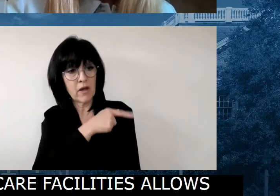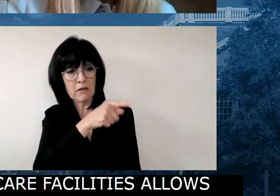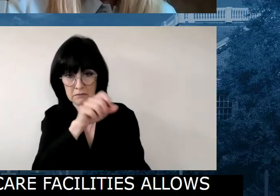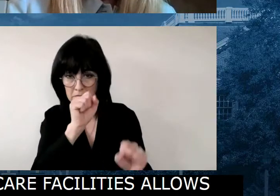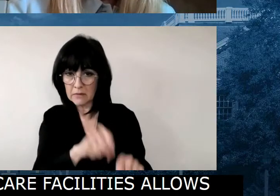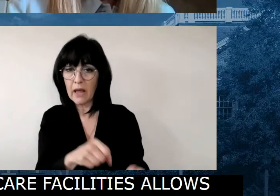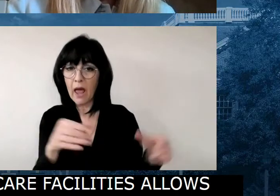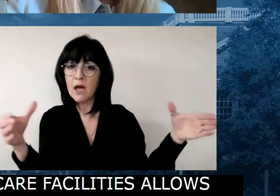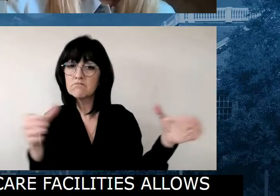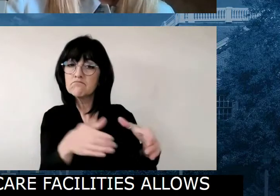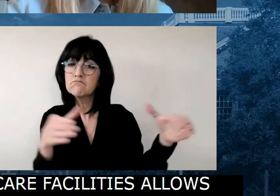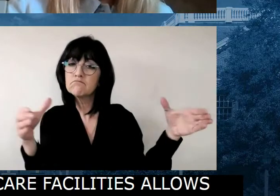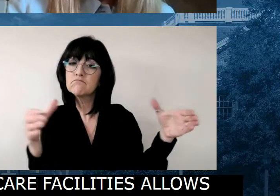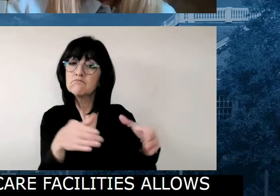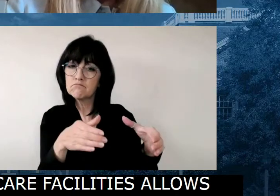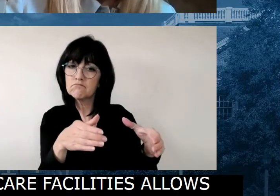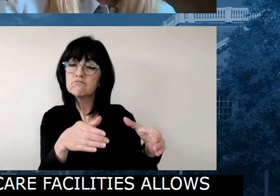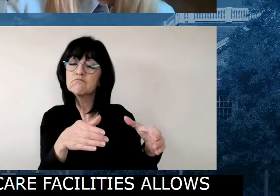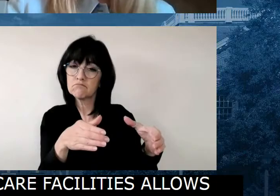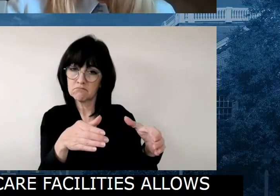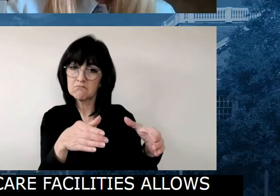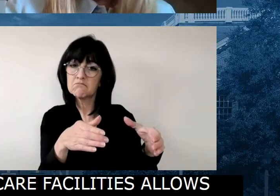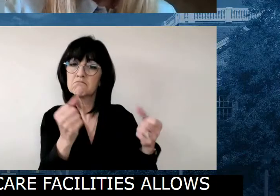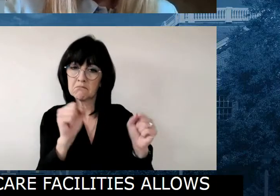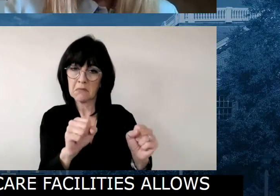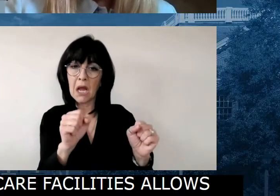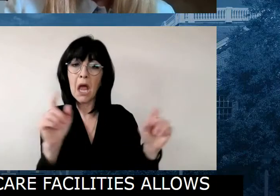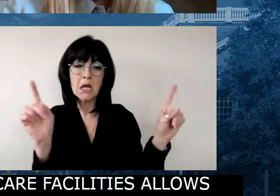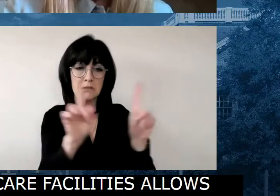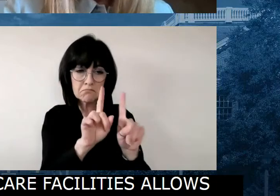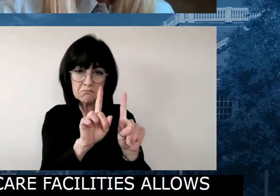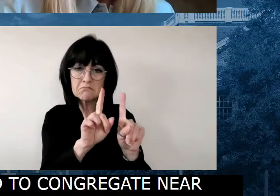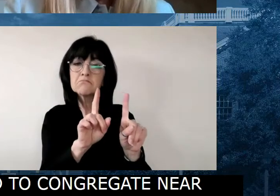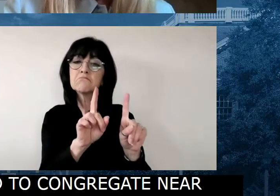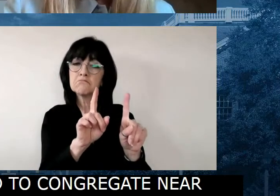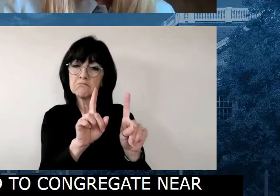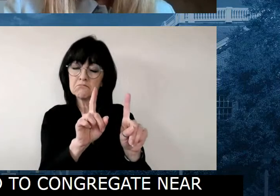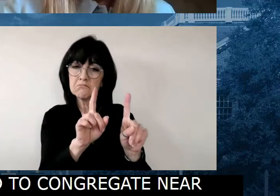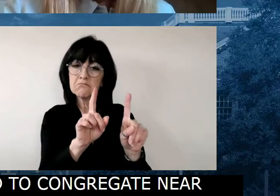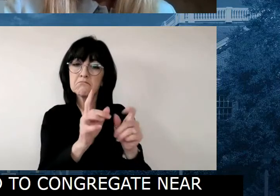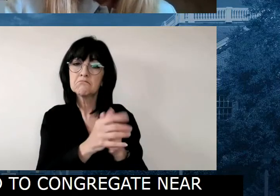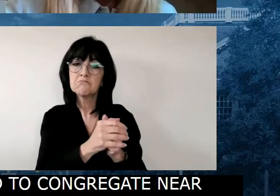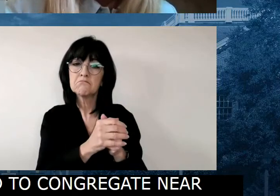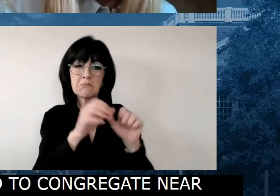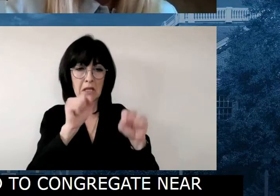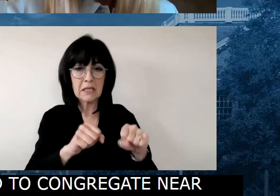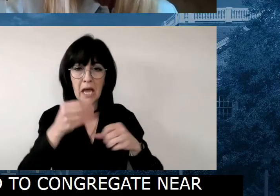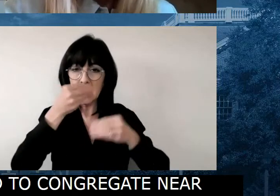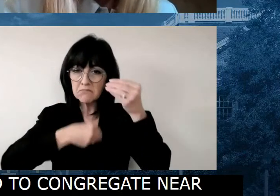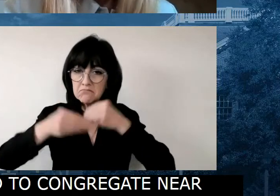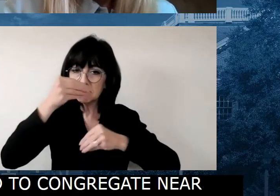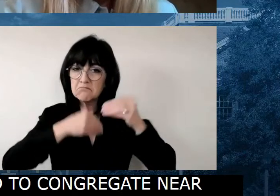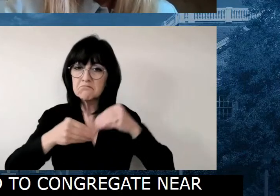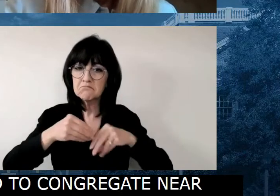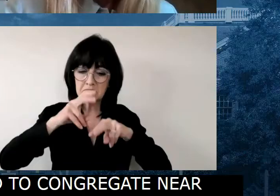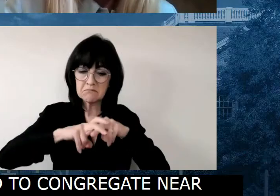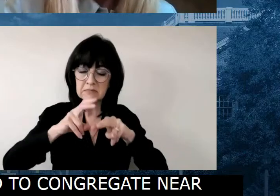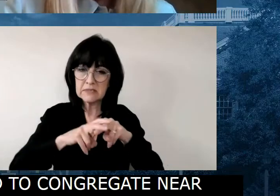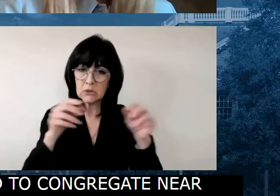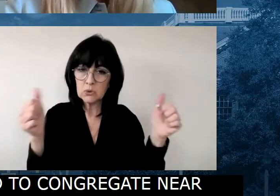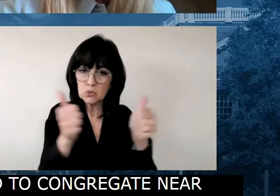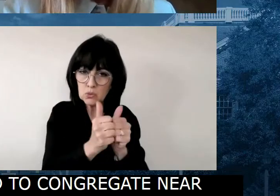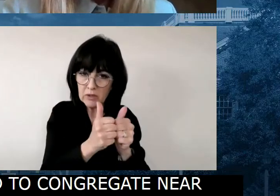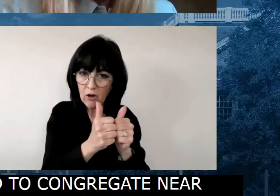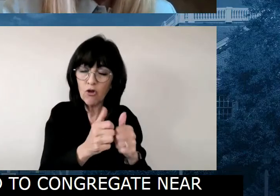congregate near one another. So have, you know, dining experiences again, like they have in the